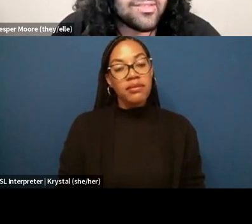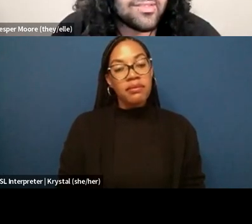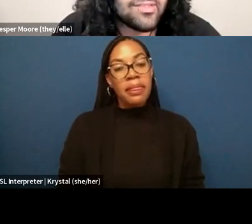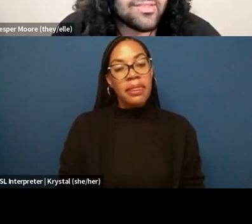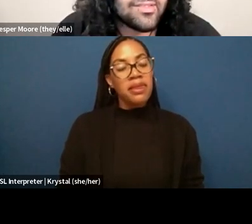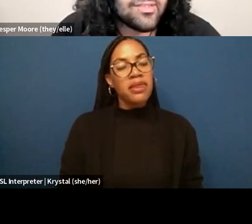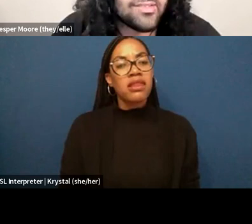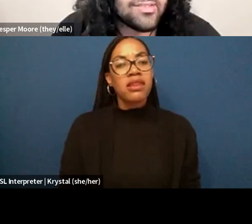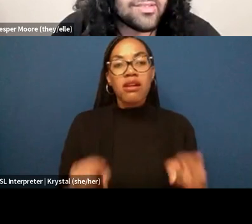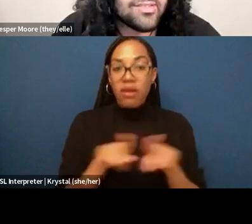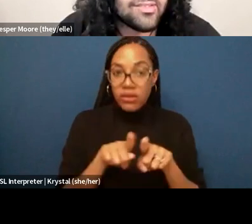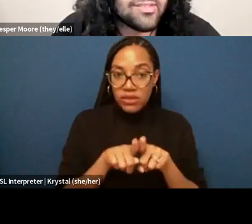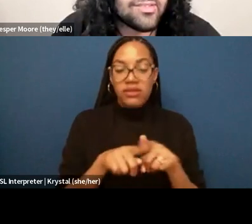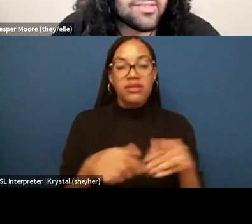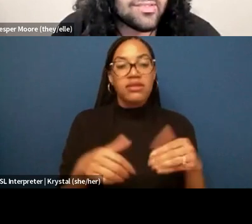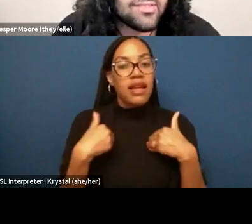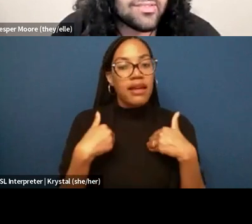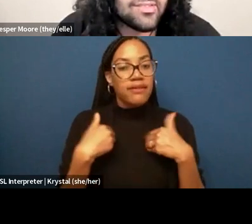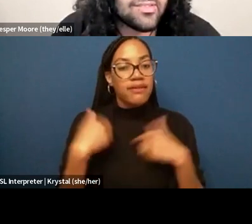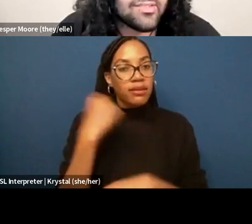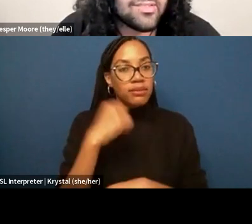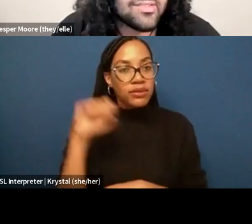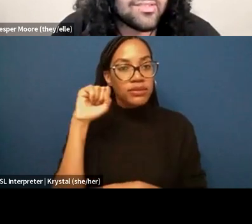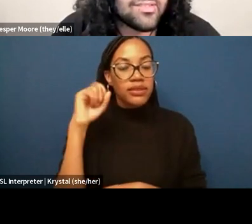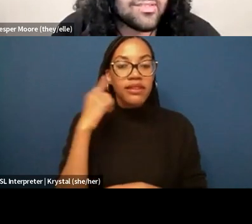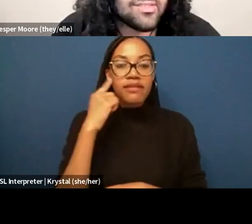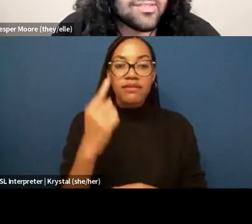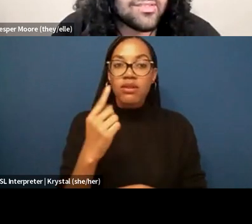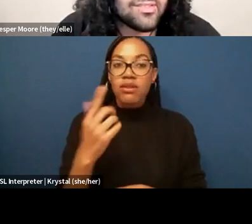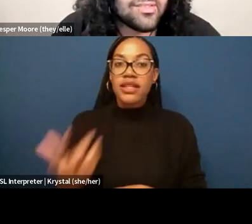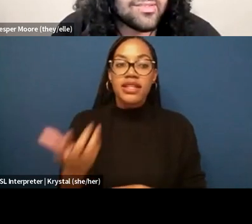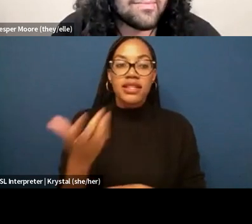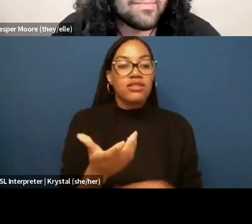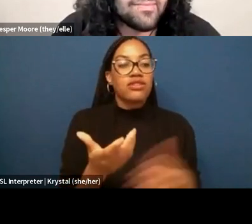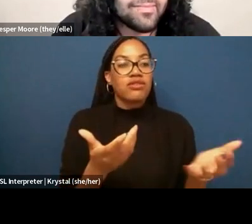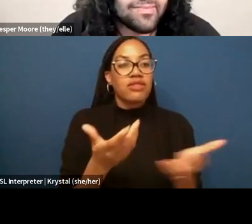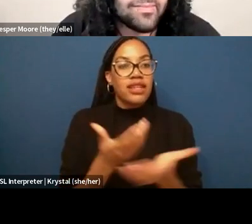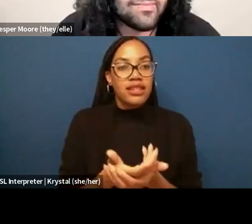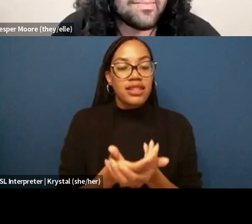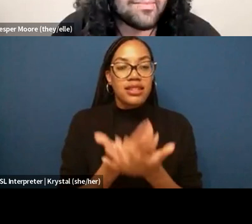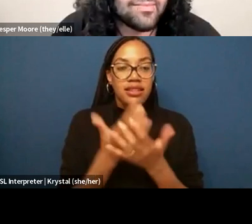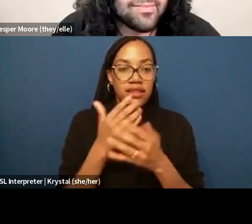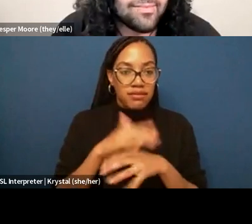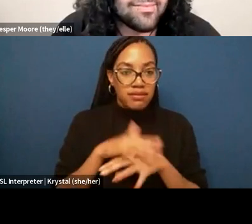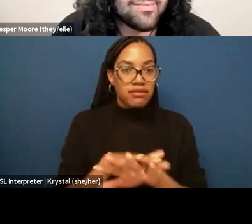there is also a movement for integrating and adopting and adapting